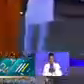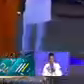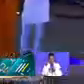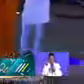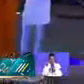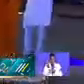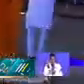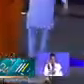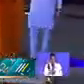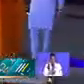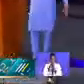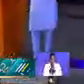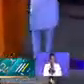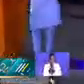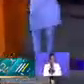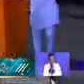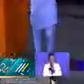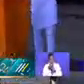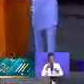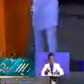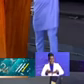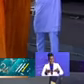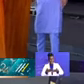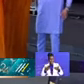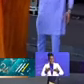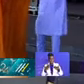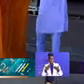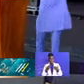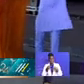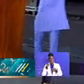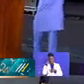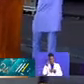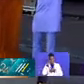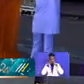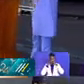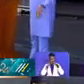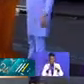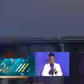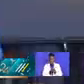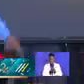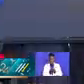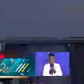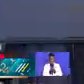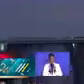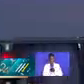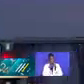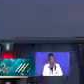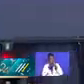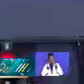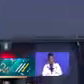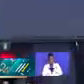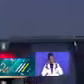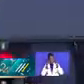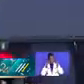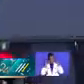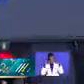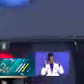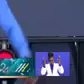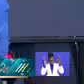for the testimonies rejoice in advance for the blessings somebody said I